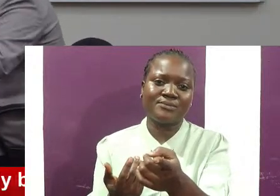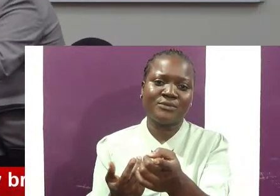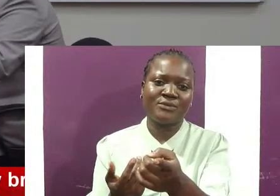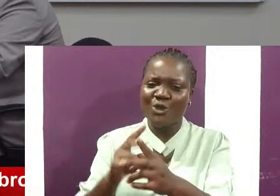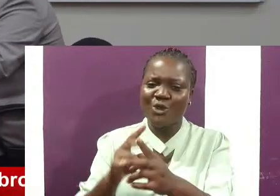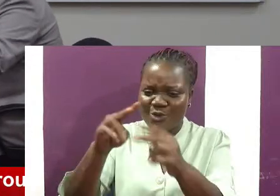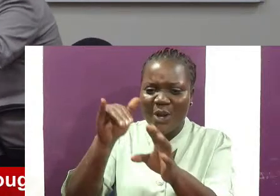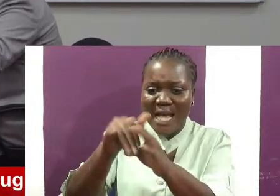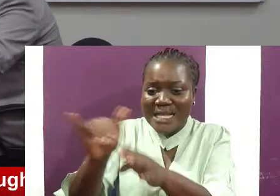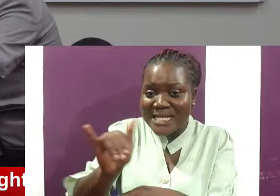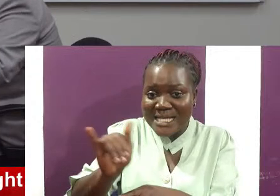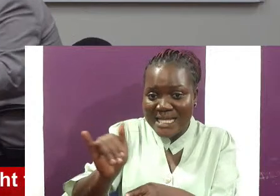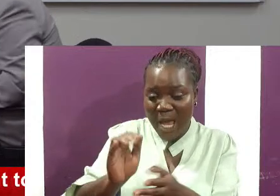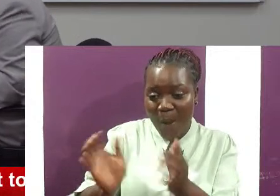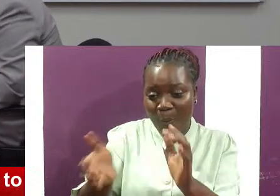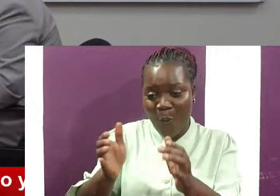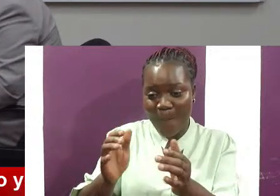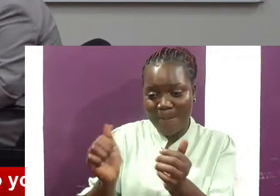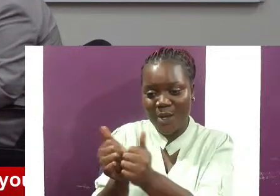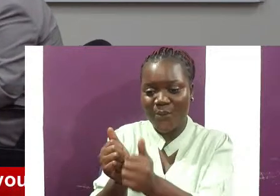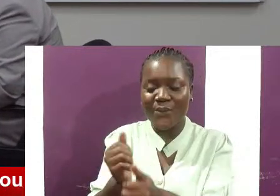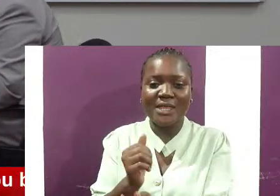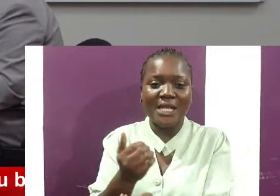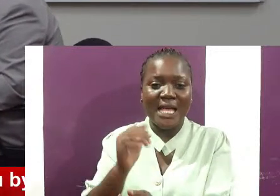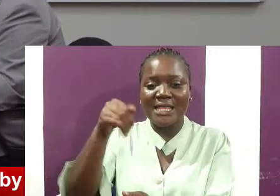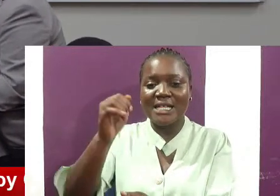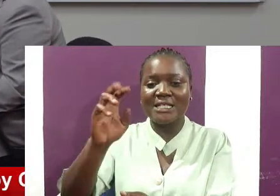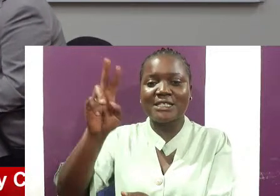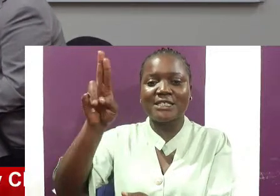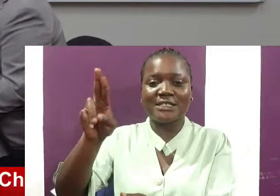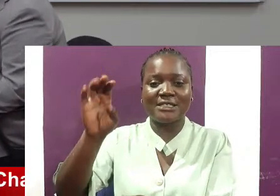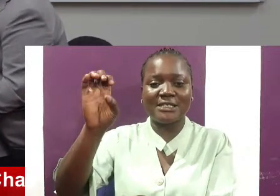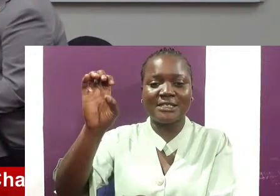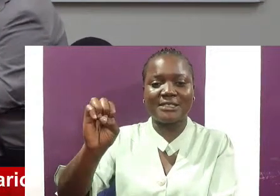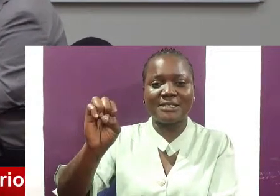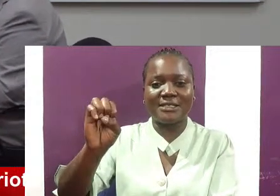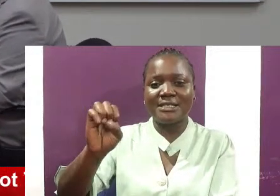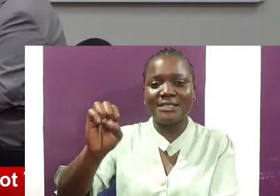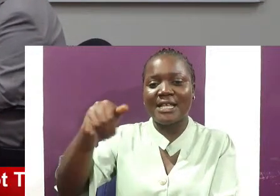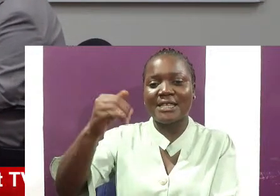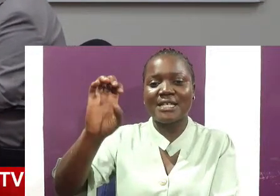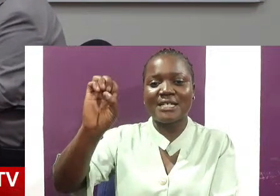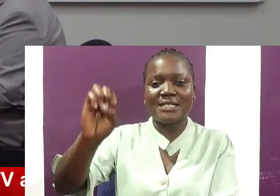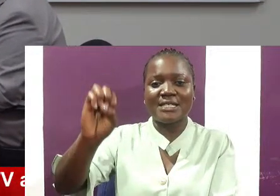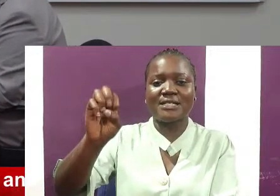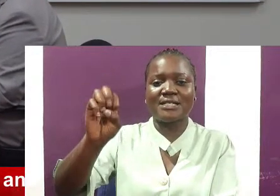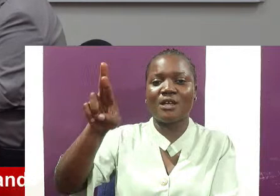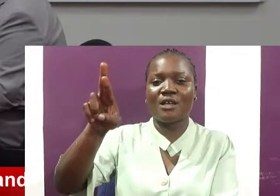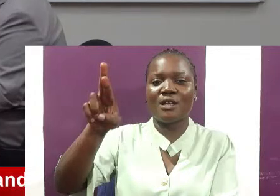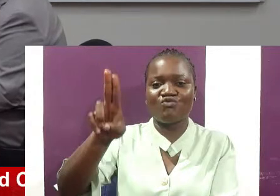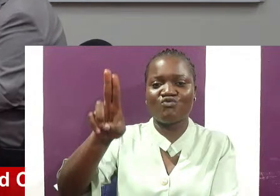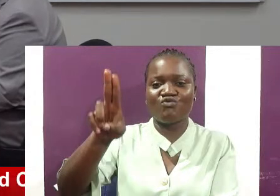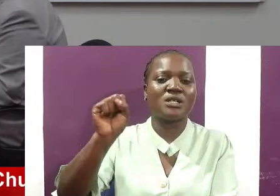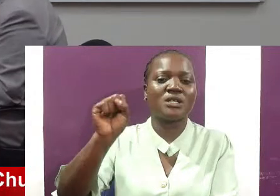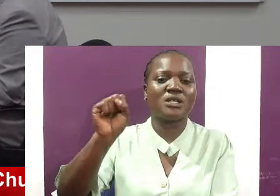day of Pentecost, but the kingdom was established. Okay. I got you. So,